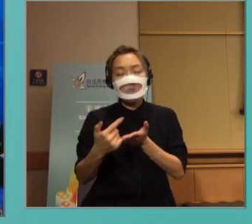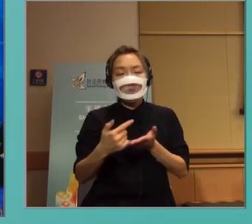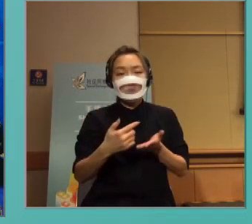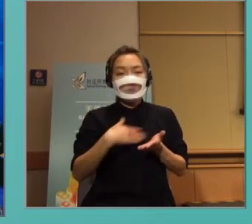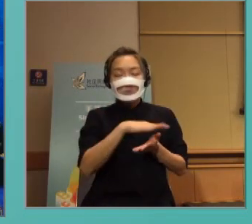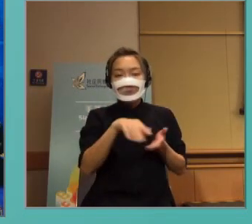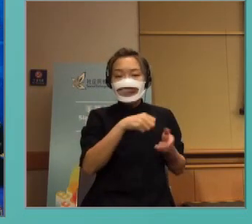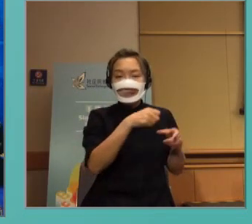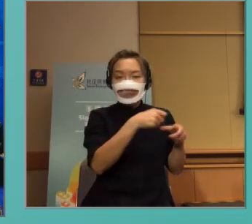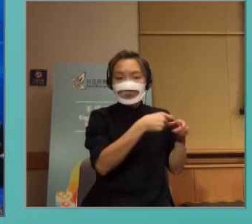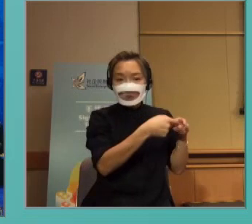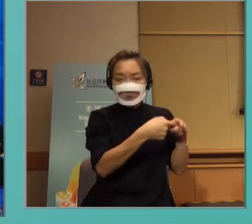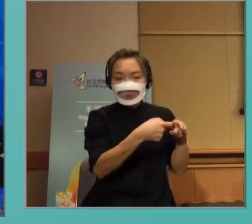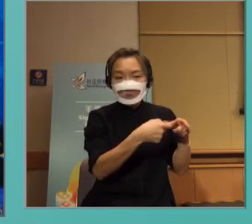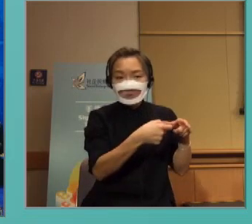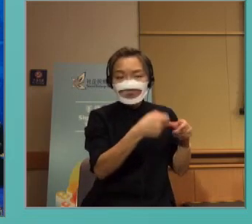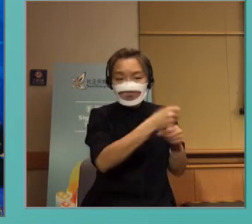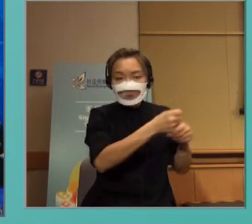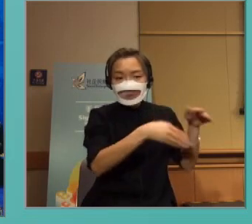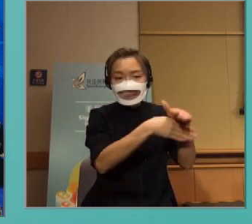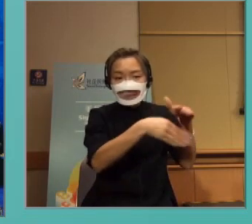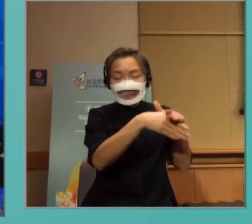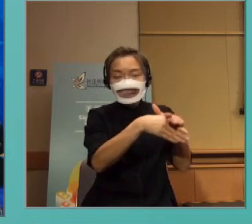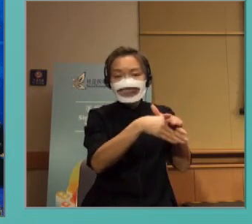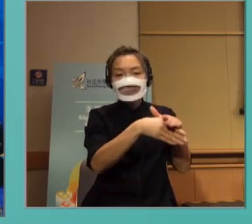So for the people who